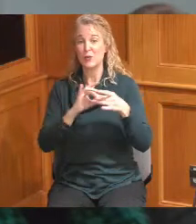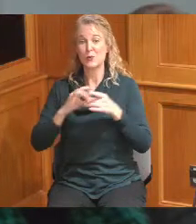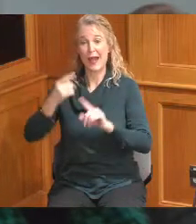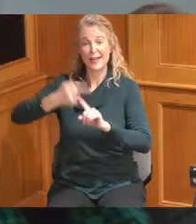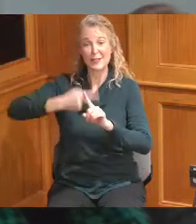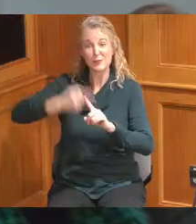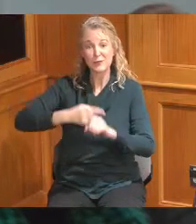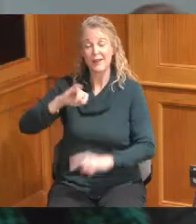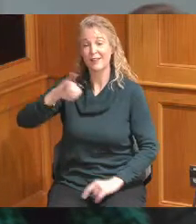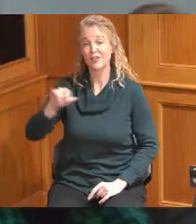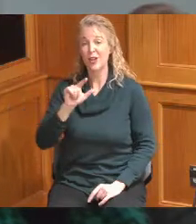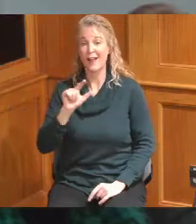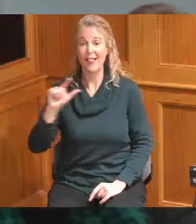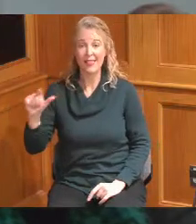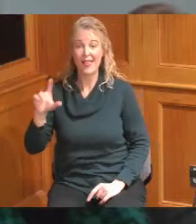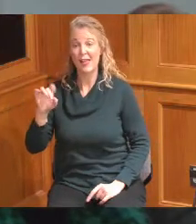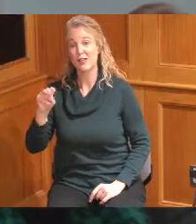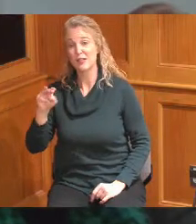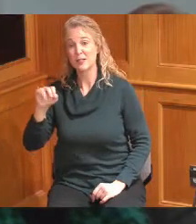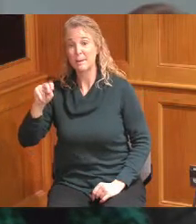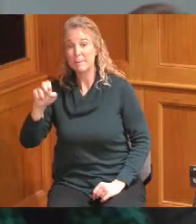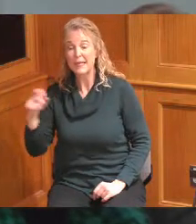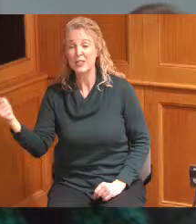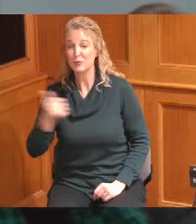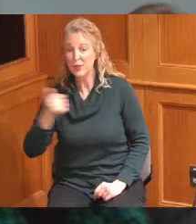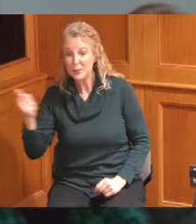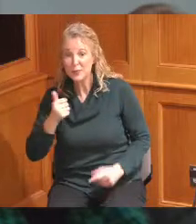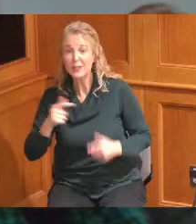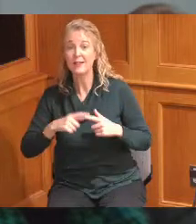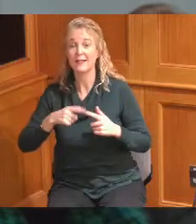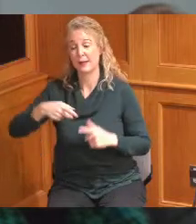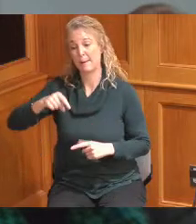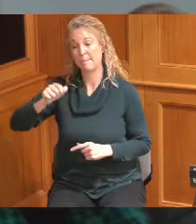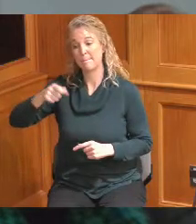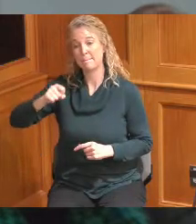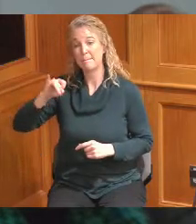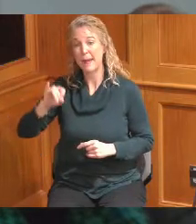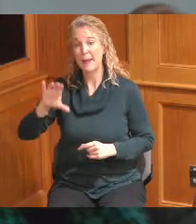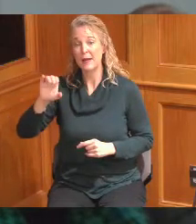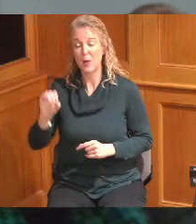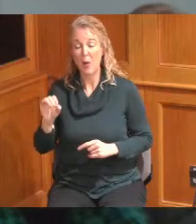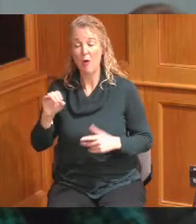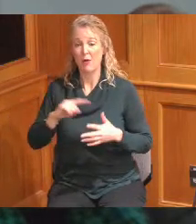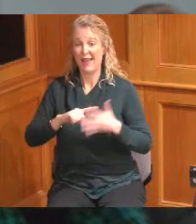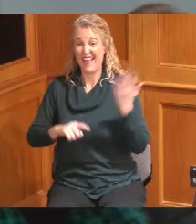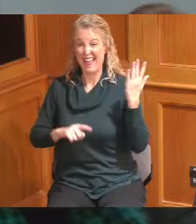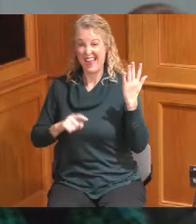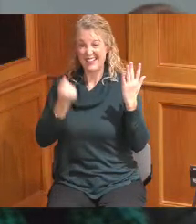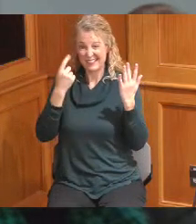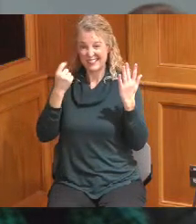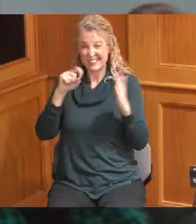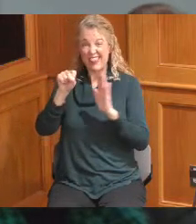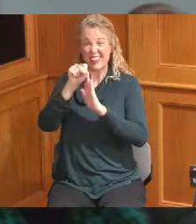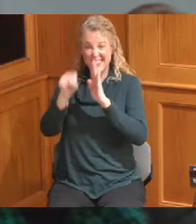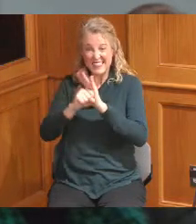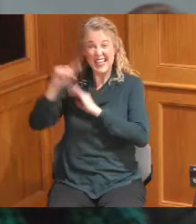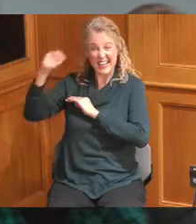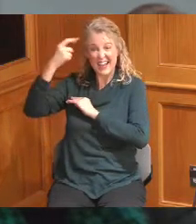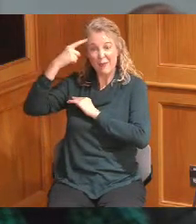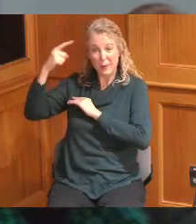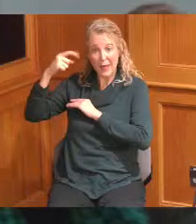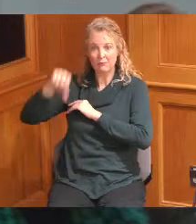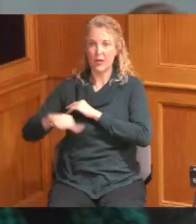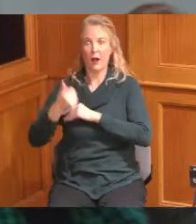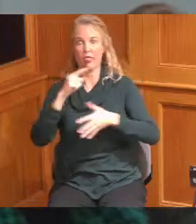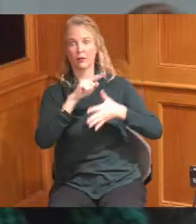Rentals, JLL, Dominion Transportation, Pepco Utility, and the state of Ohio, amongst